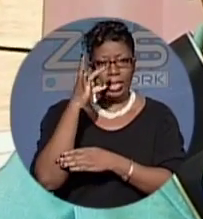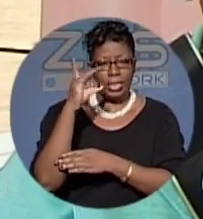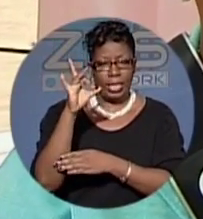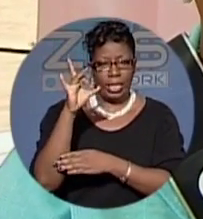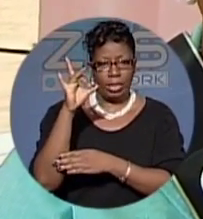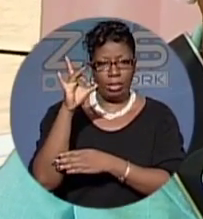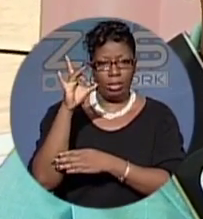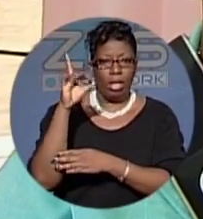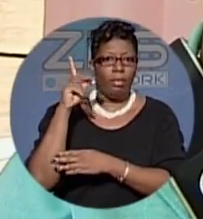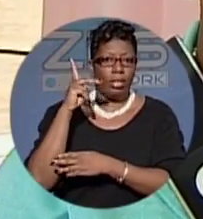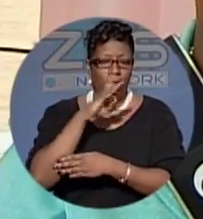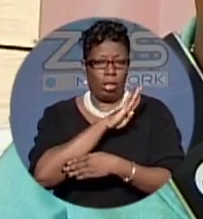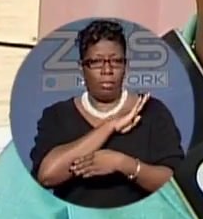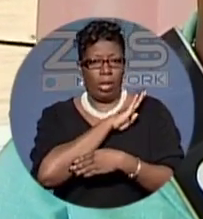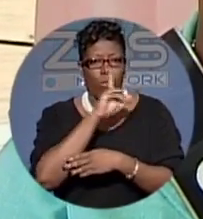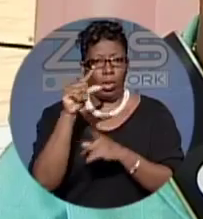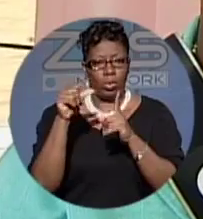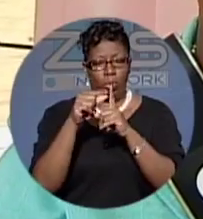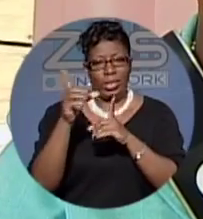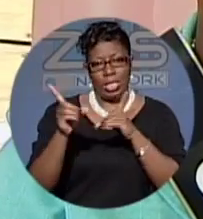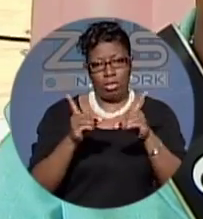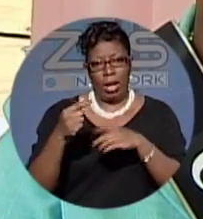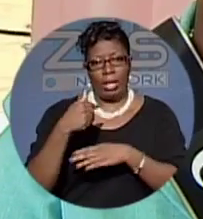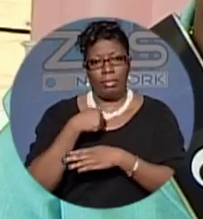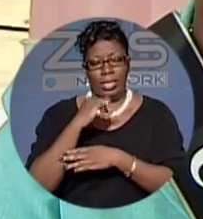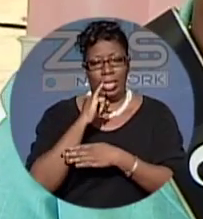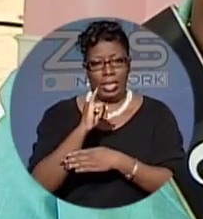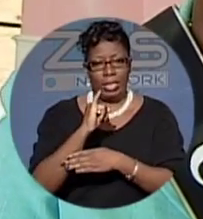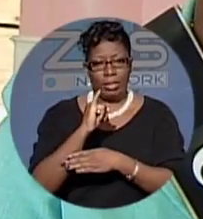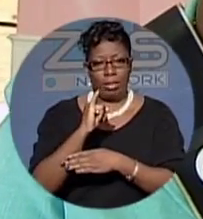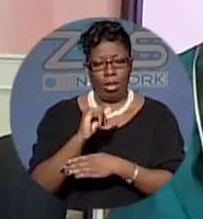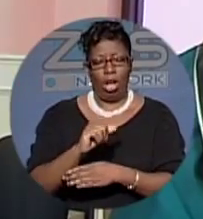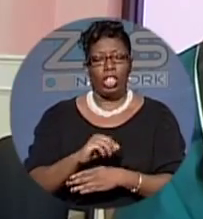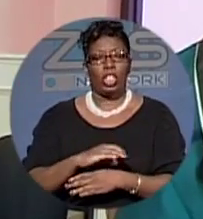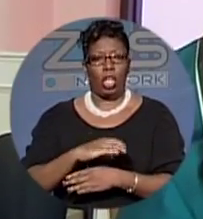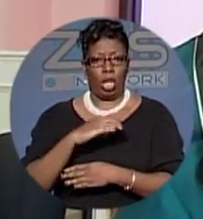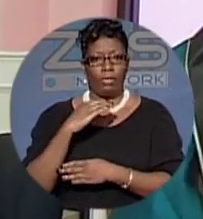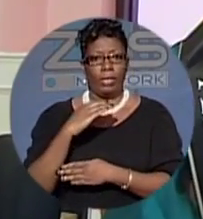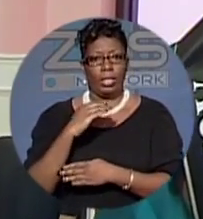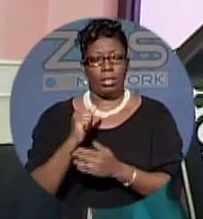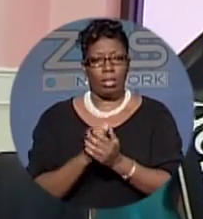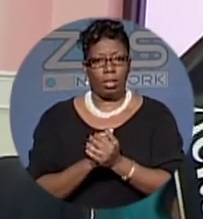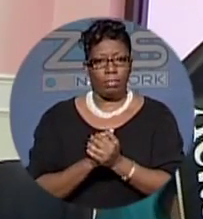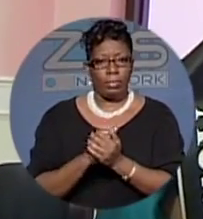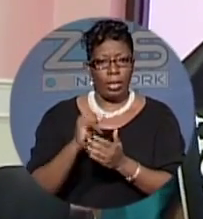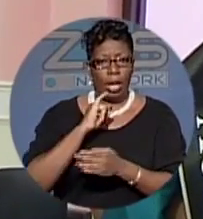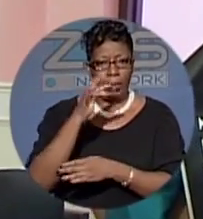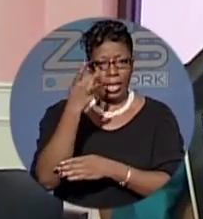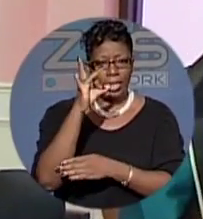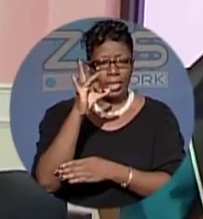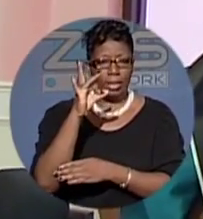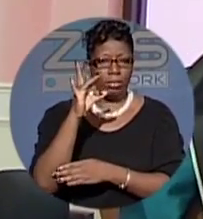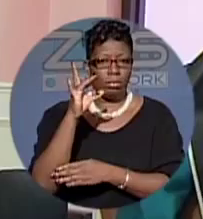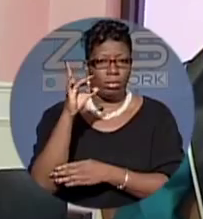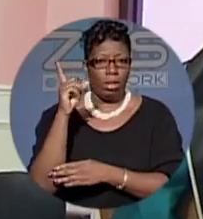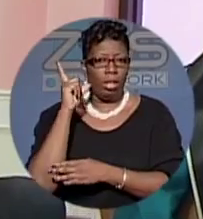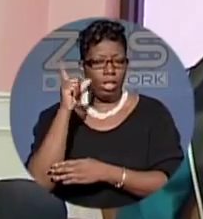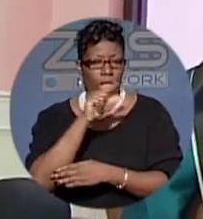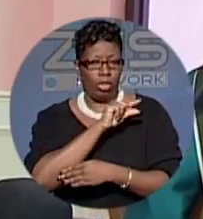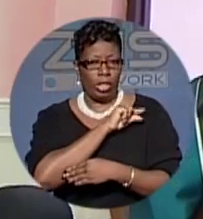Philippa Bethel, and one word that describes me is confident. I am 18-year-old Makira Gibson.